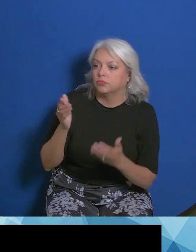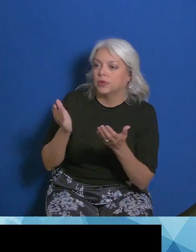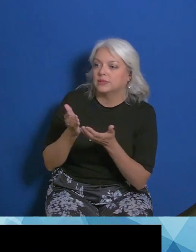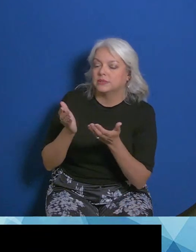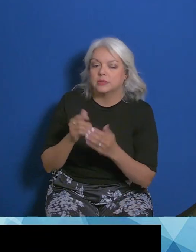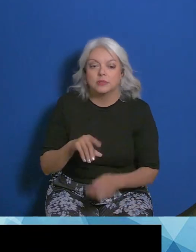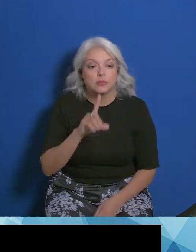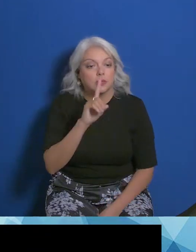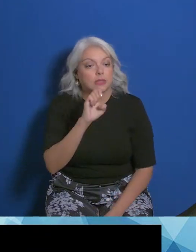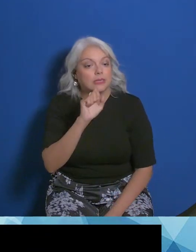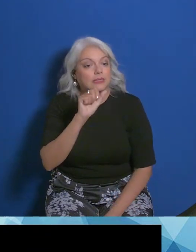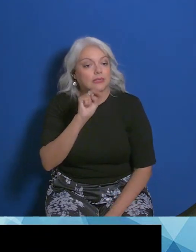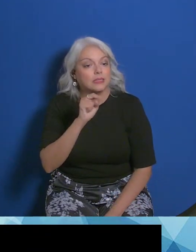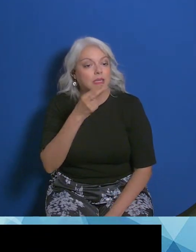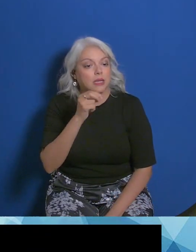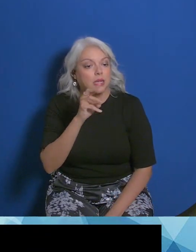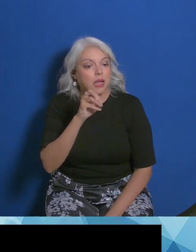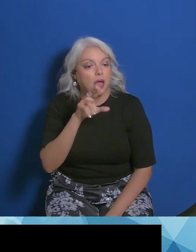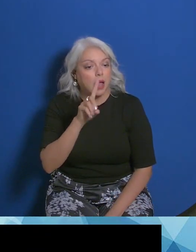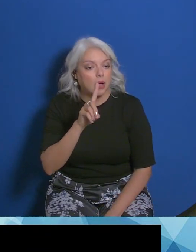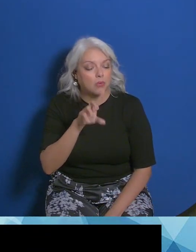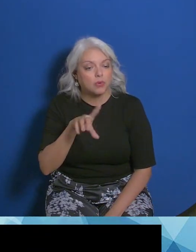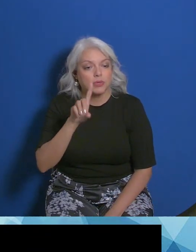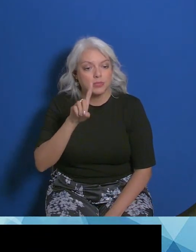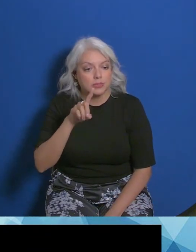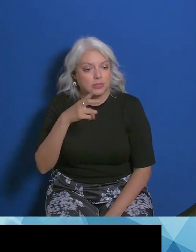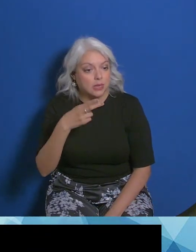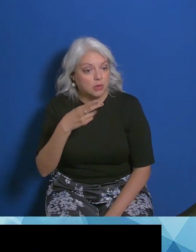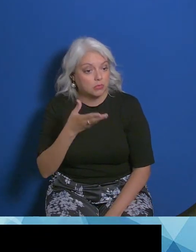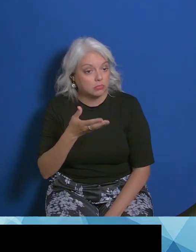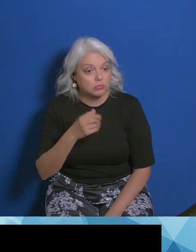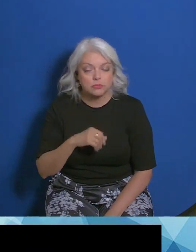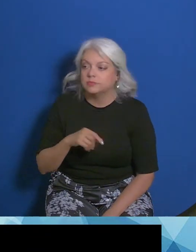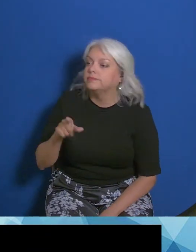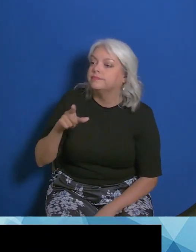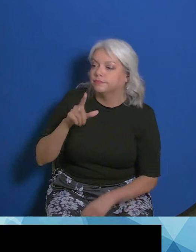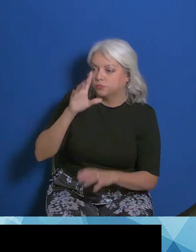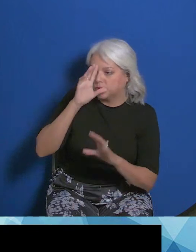Dean Howard, I understand Dean will not be attending either.